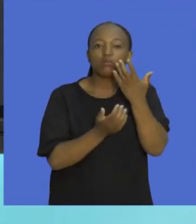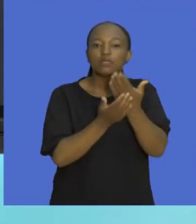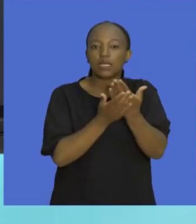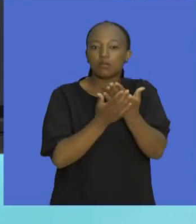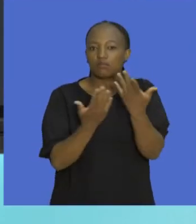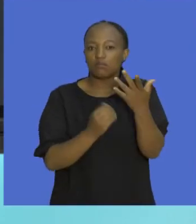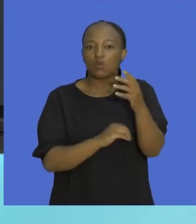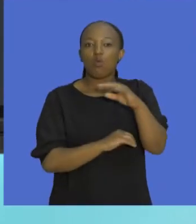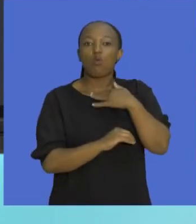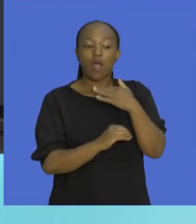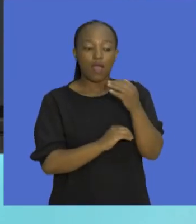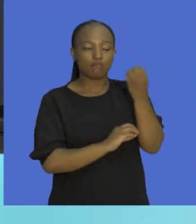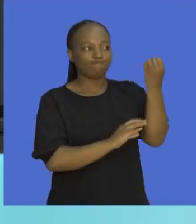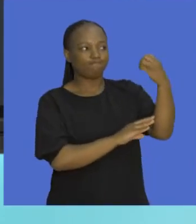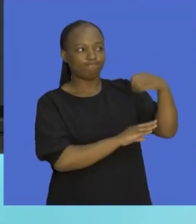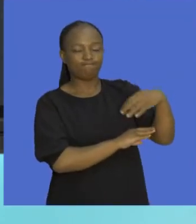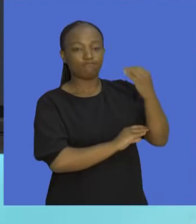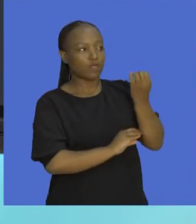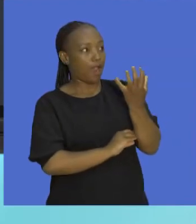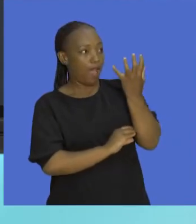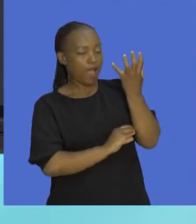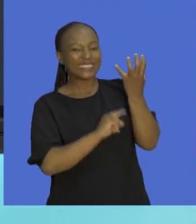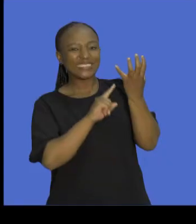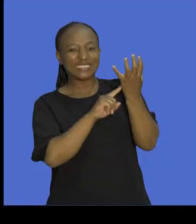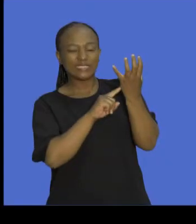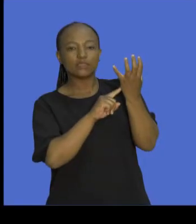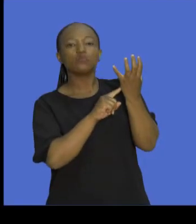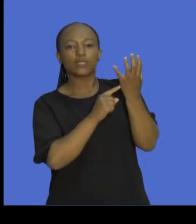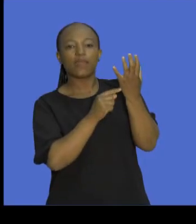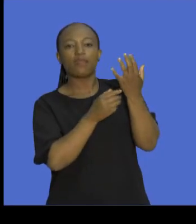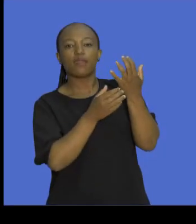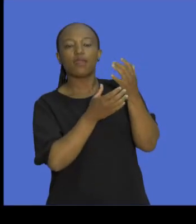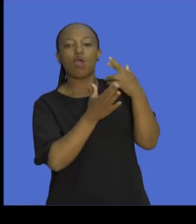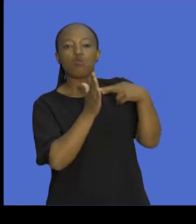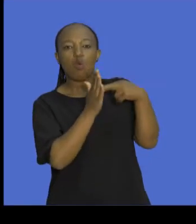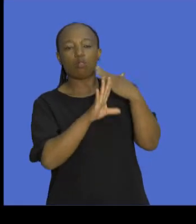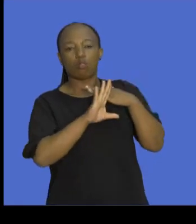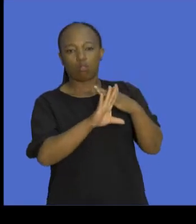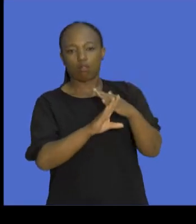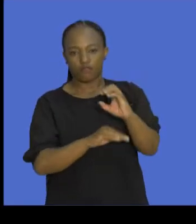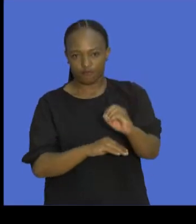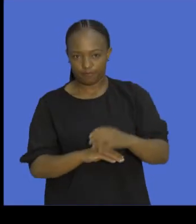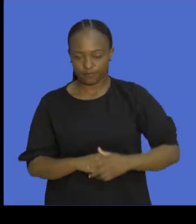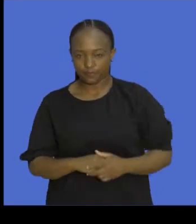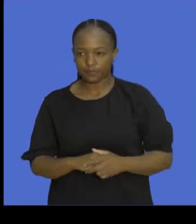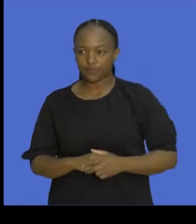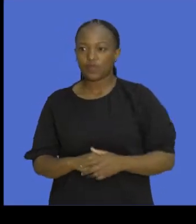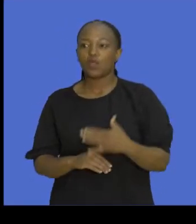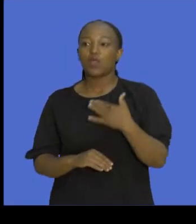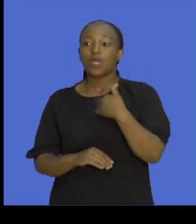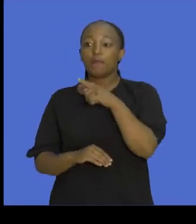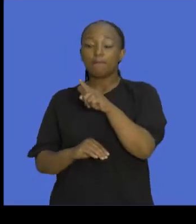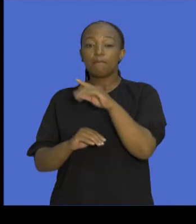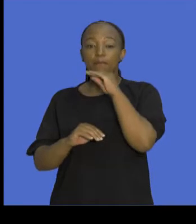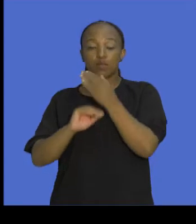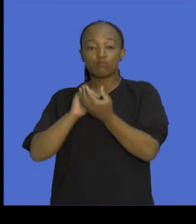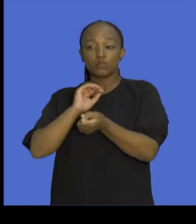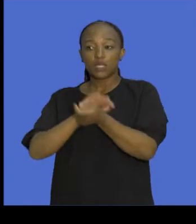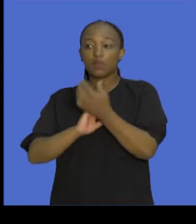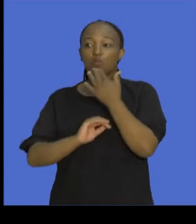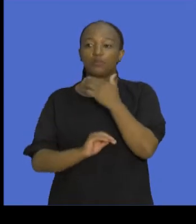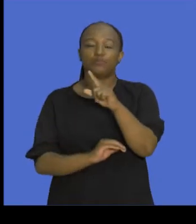of a light bulb as an example of a resistor, right? So the second thought is, what happens to the terminal potential difference? That's the